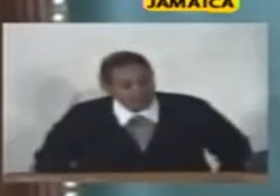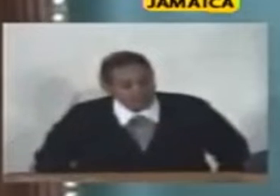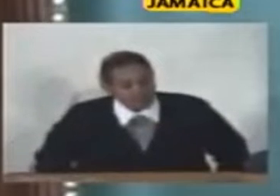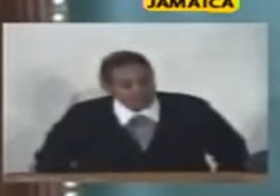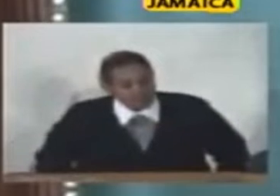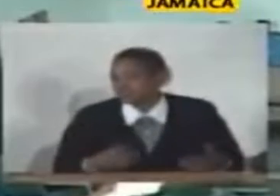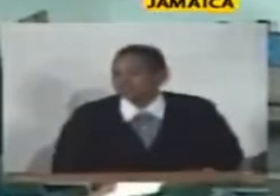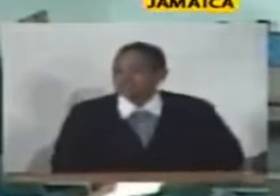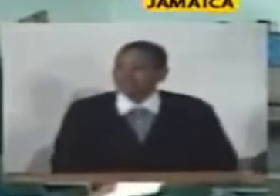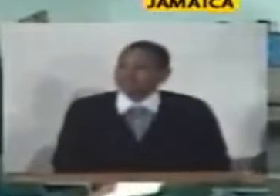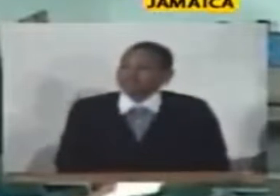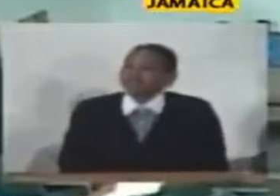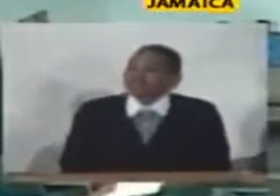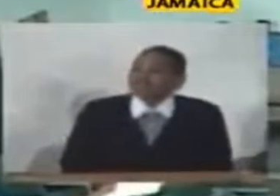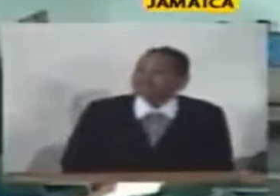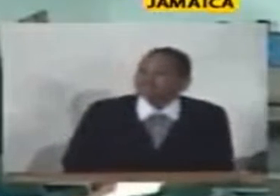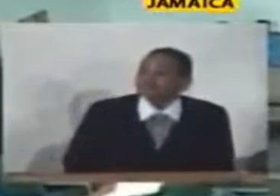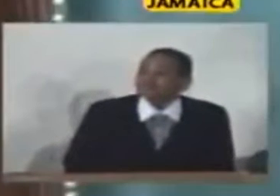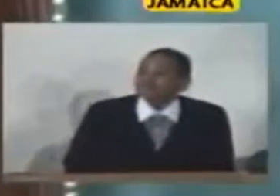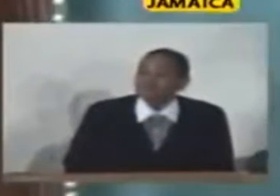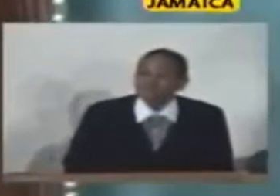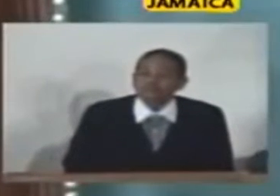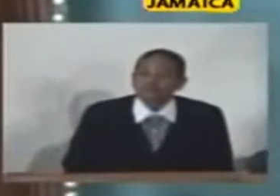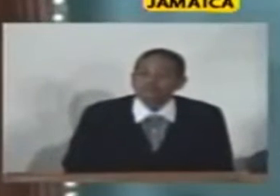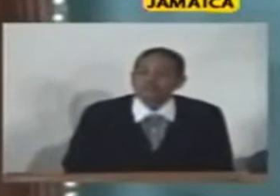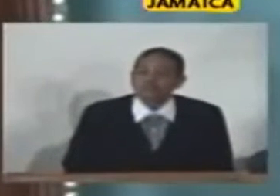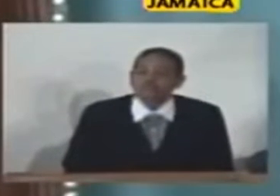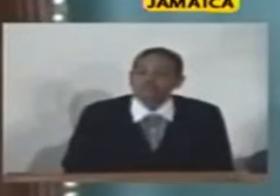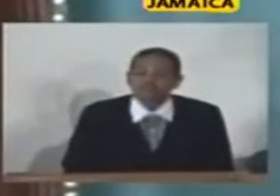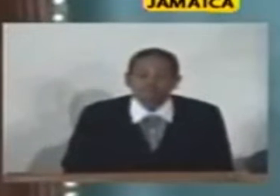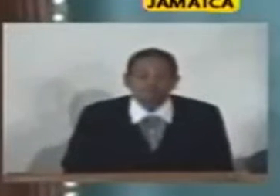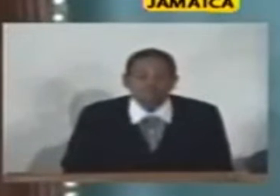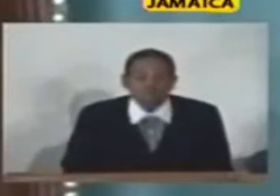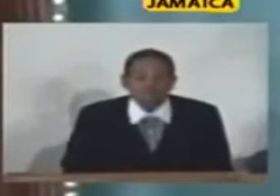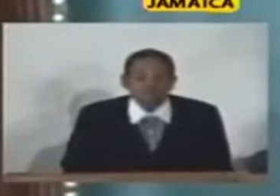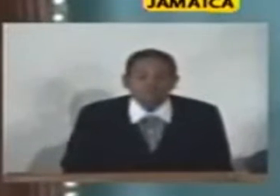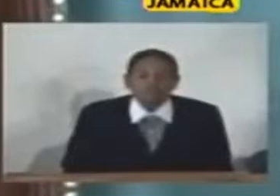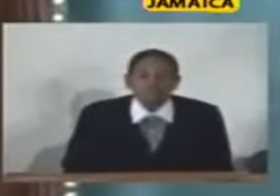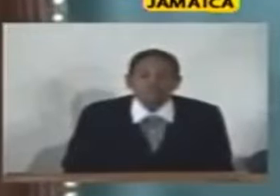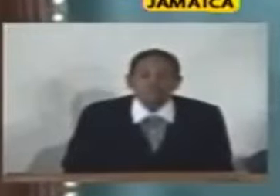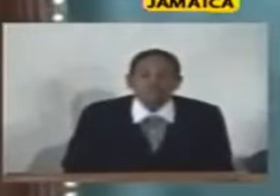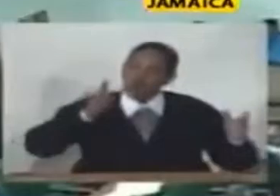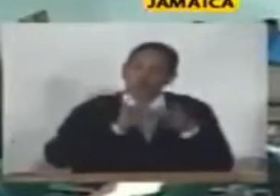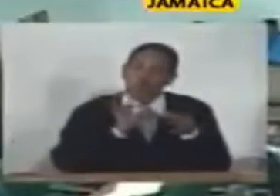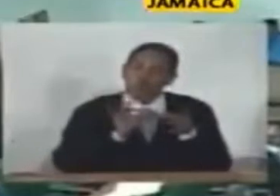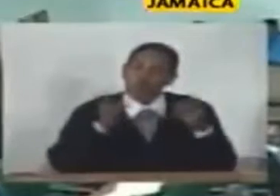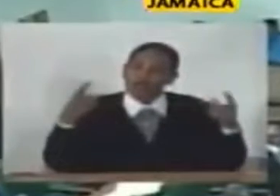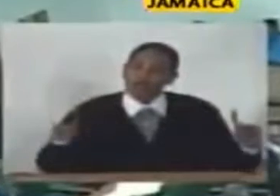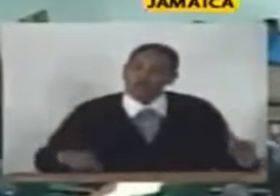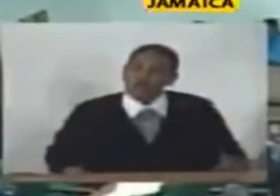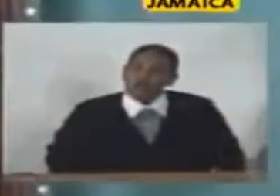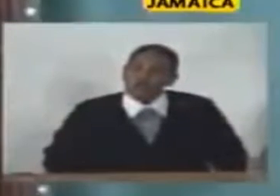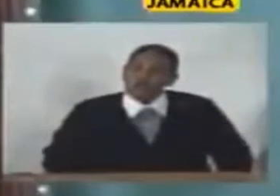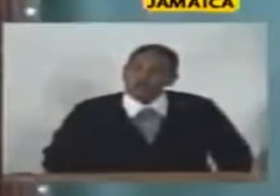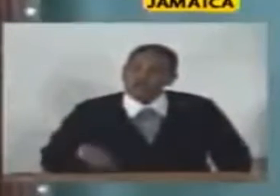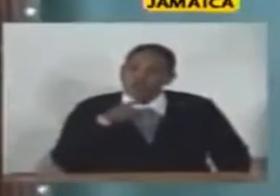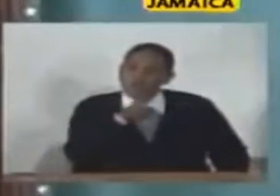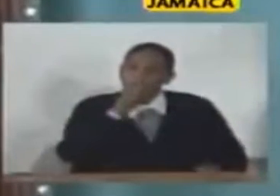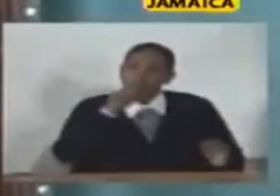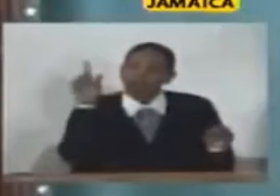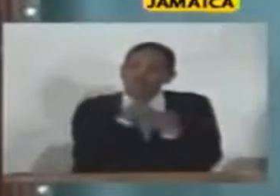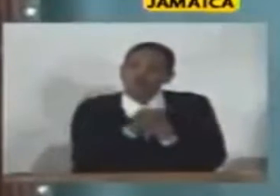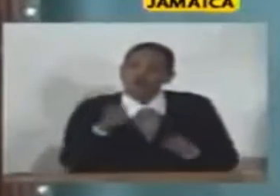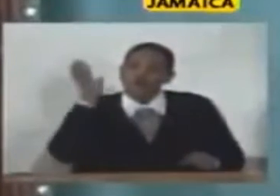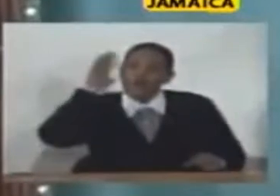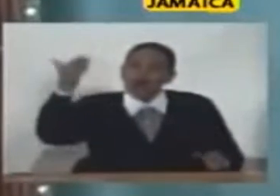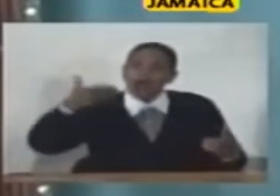Thwaites arguing that the Speaker's decision was pointless given the report had already been leaked. You promised that we would have the report